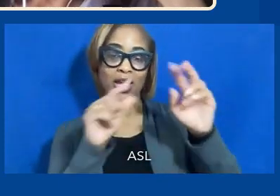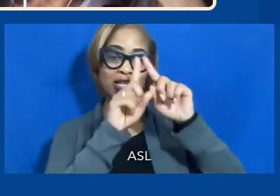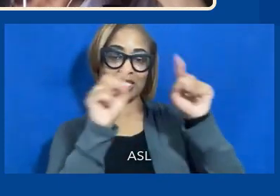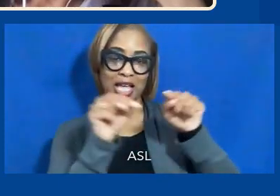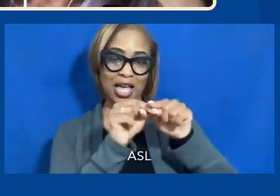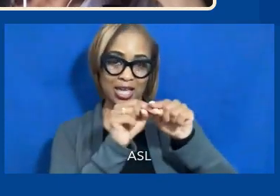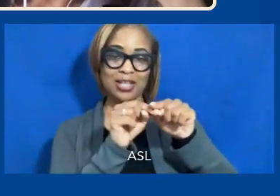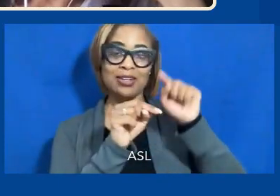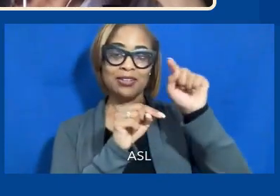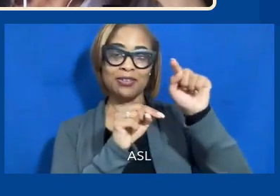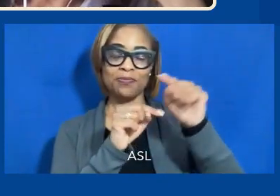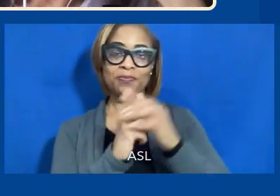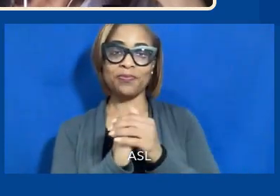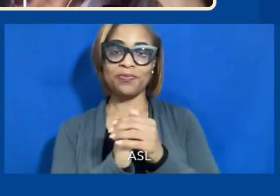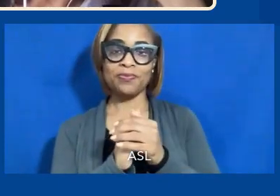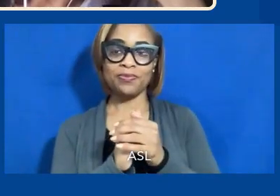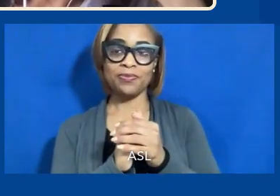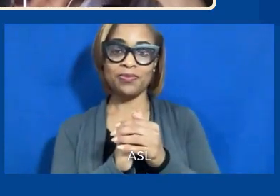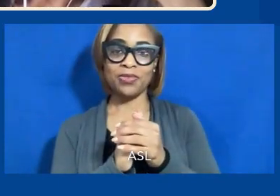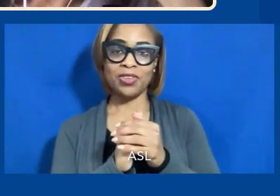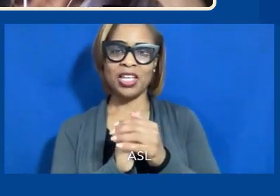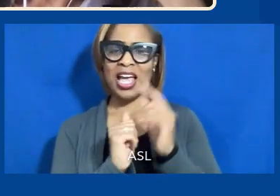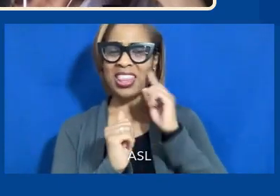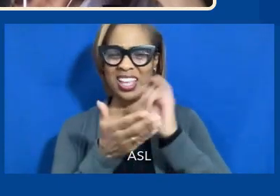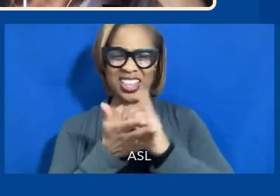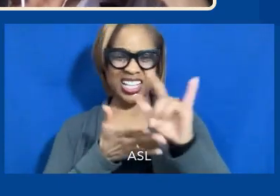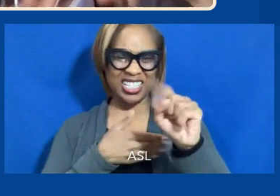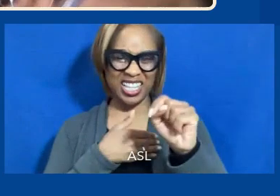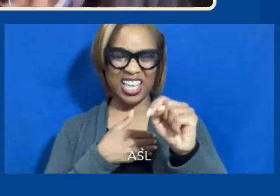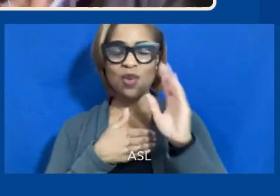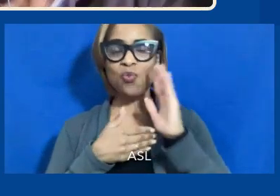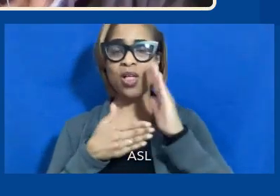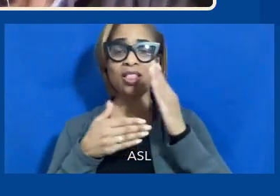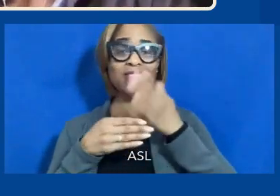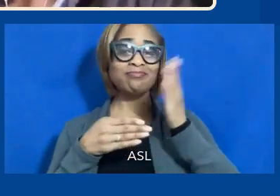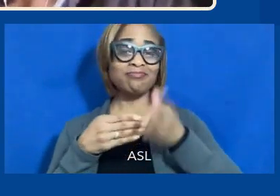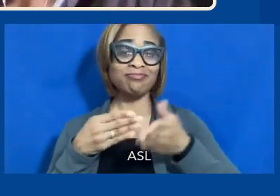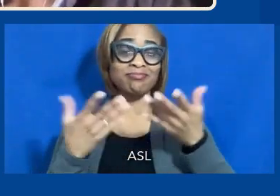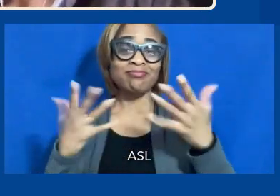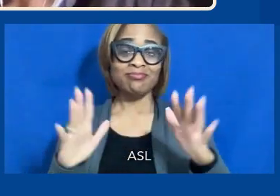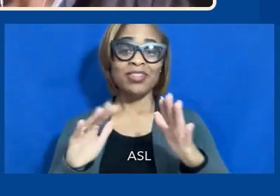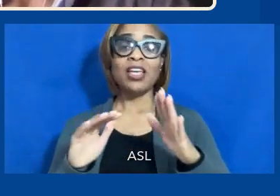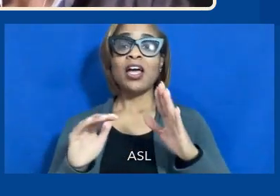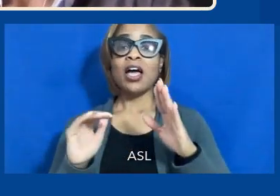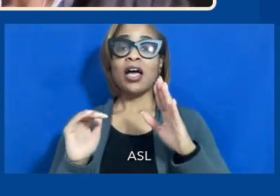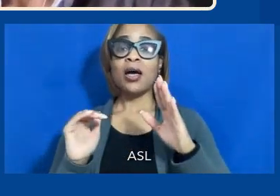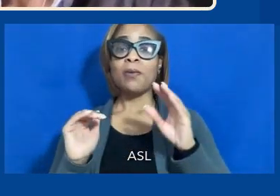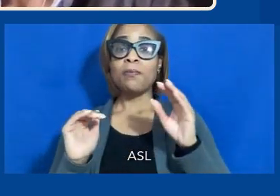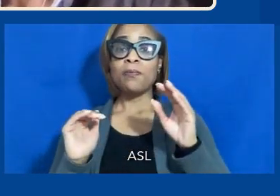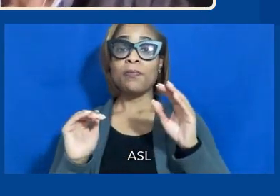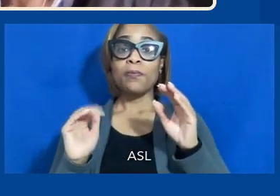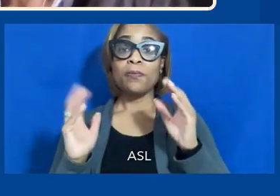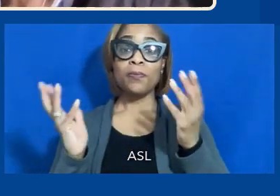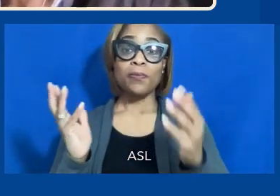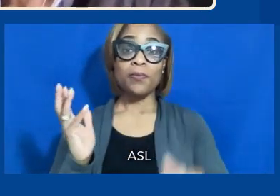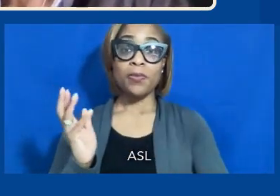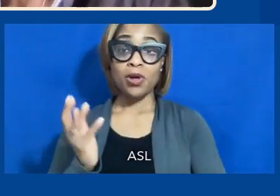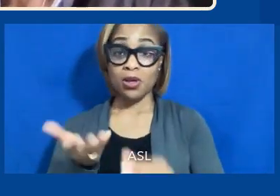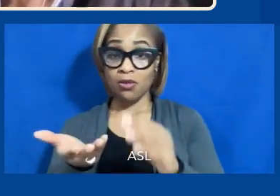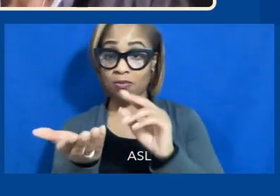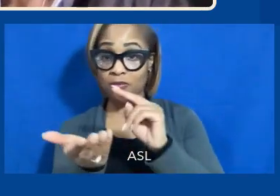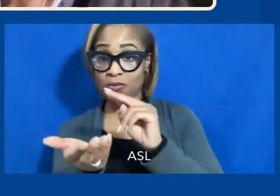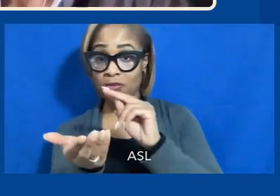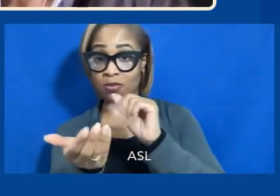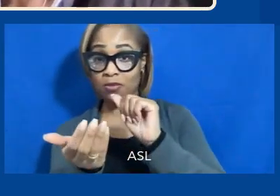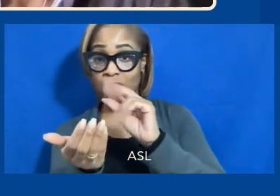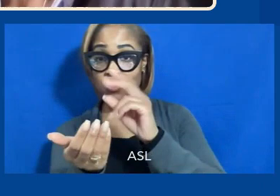here. I think that's it. We will wrap up, but maybe if you all, Nosheen and Ashley, could answer